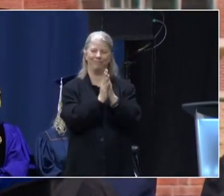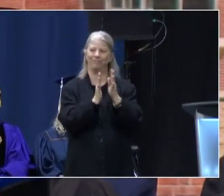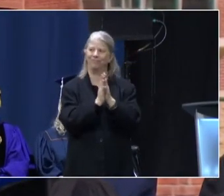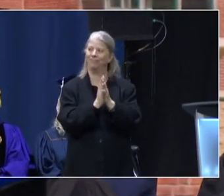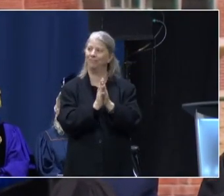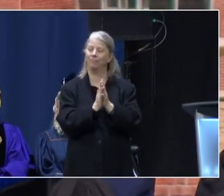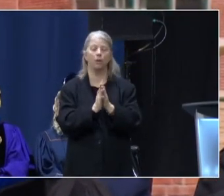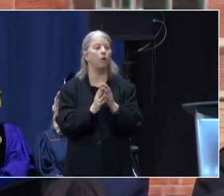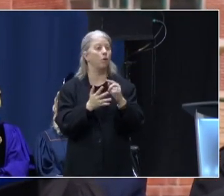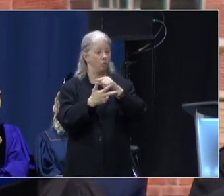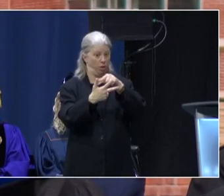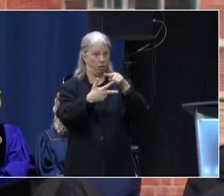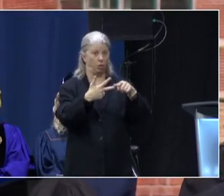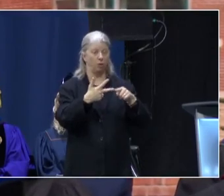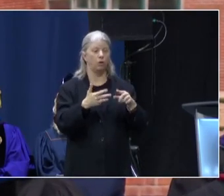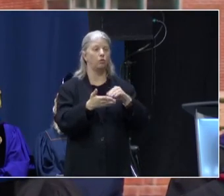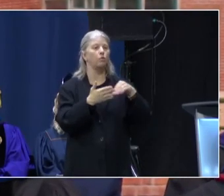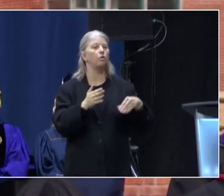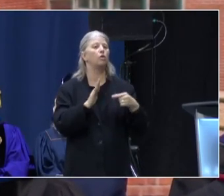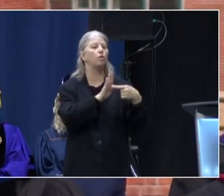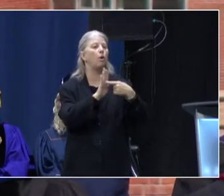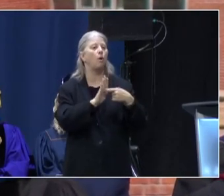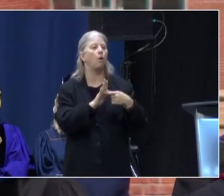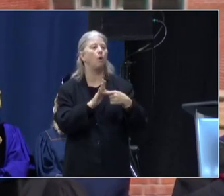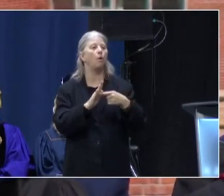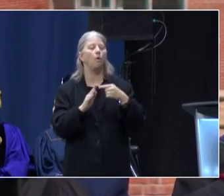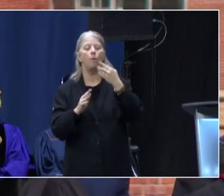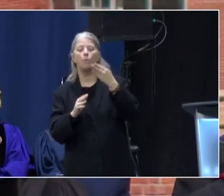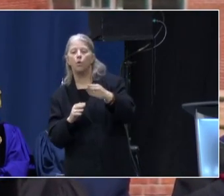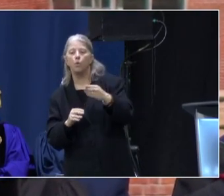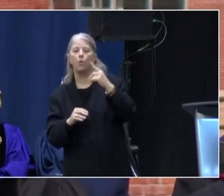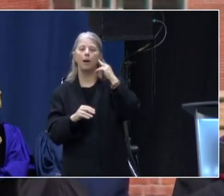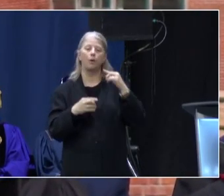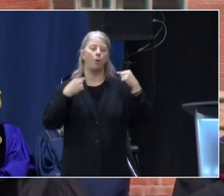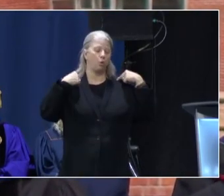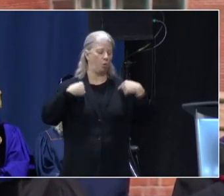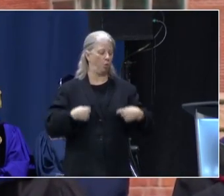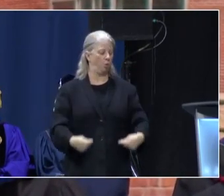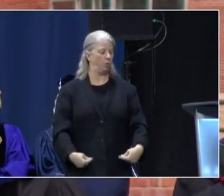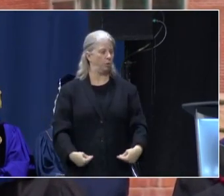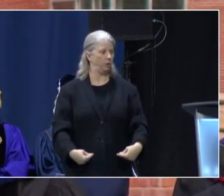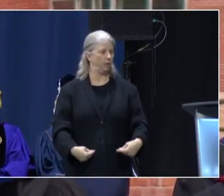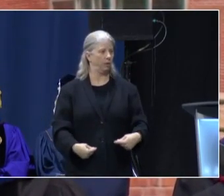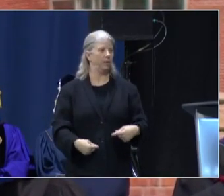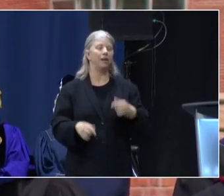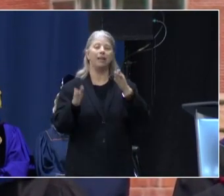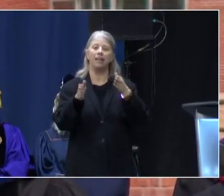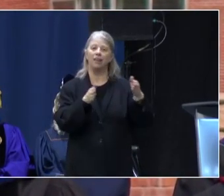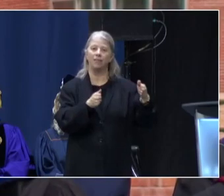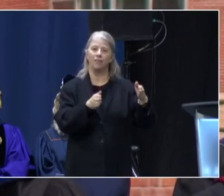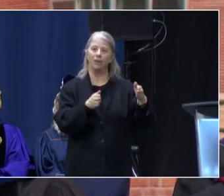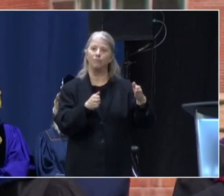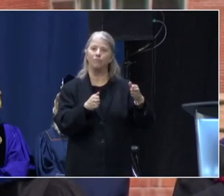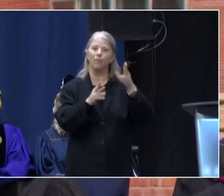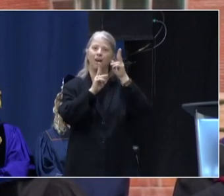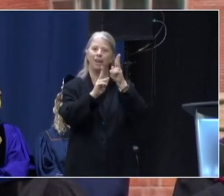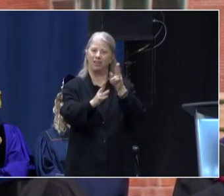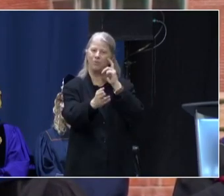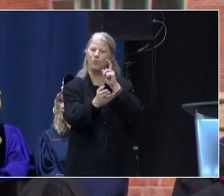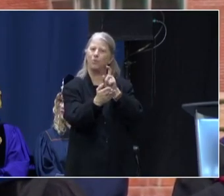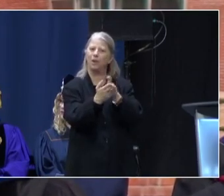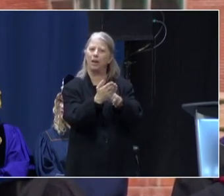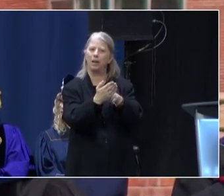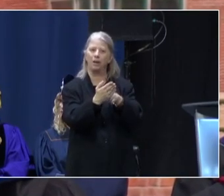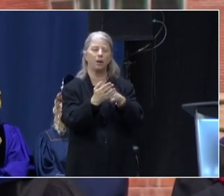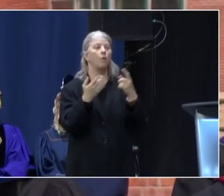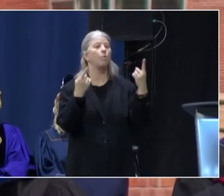3.79. These students are identified by the blue and gold cords that they're wearing around their neck. Individual honors will be recognized